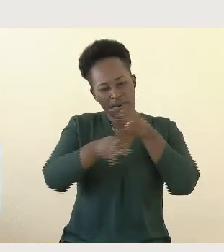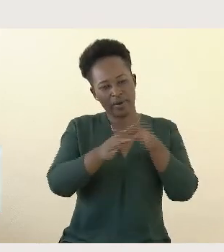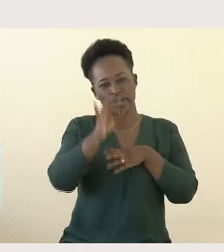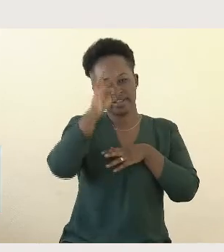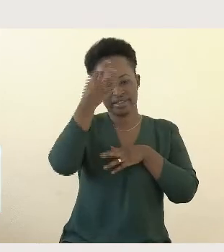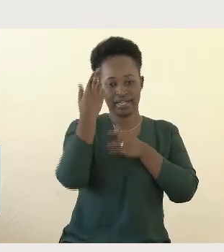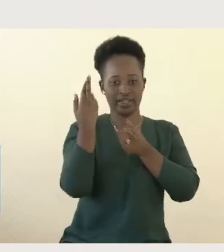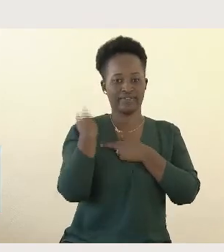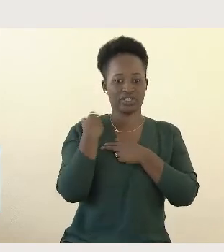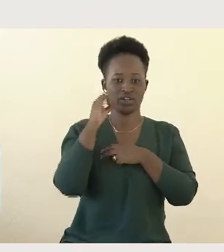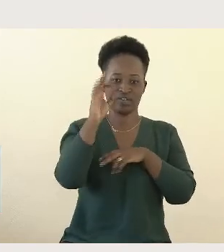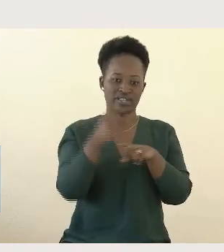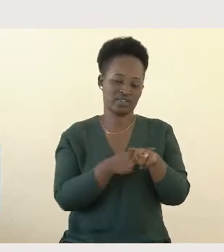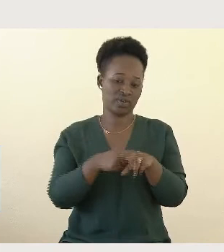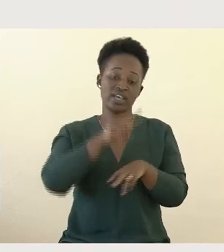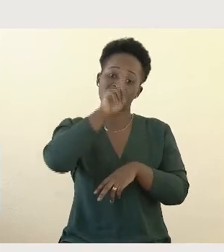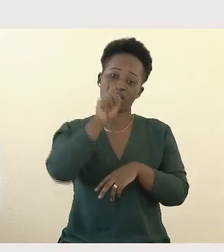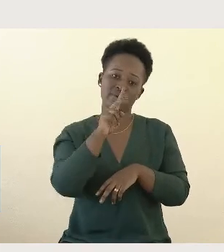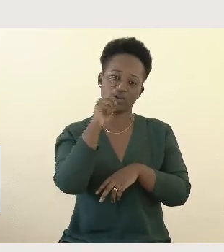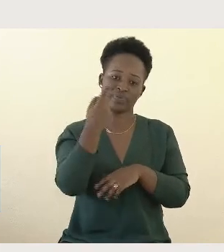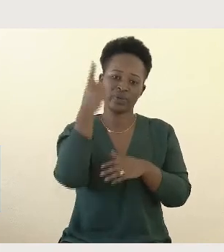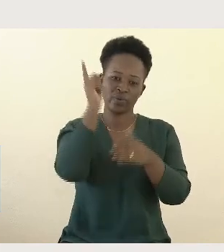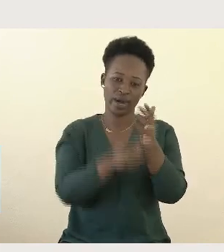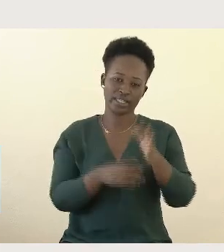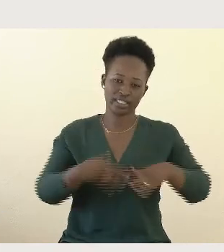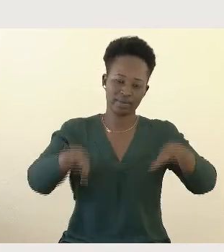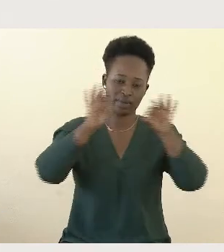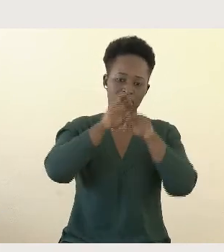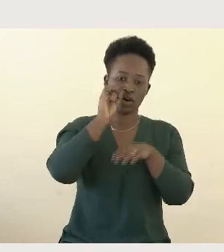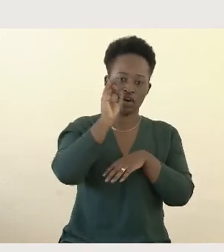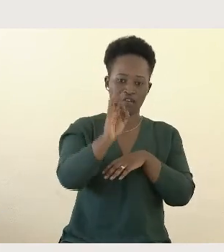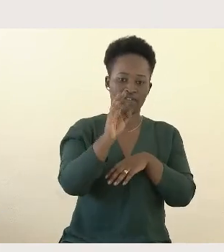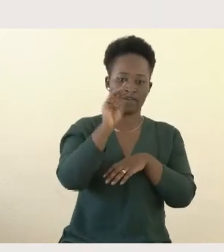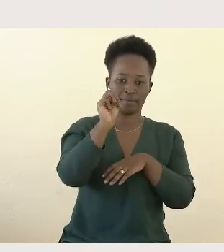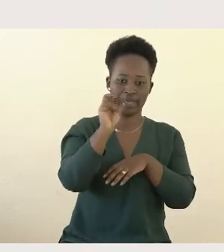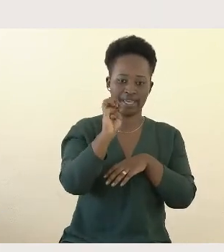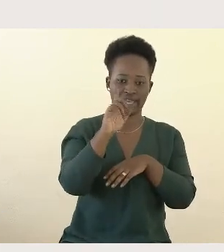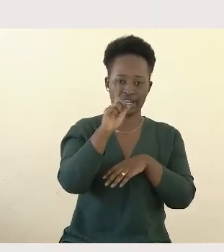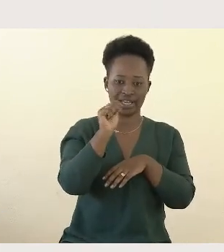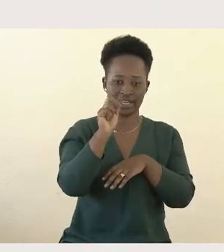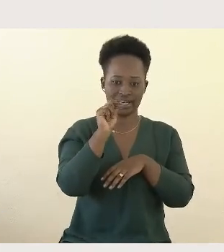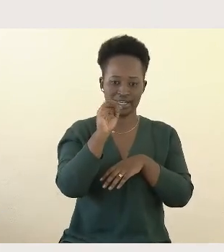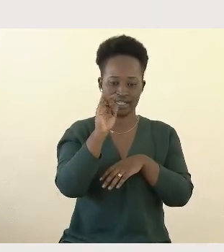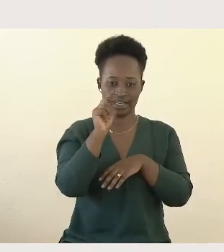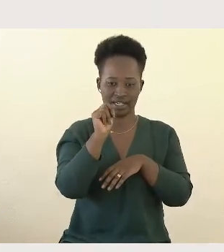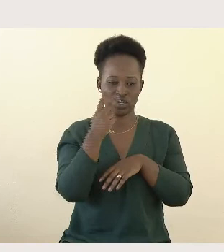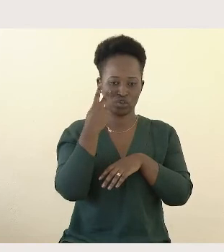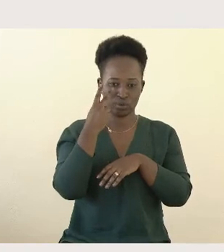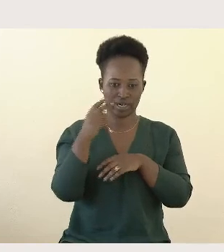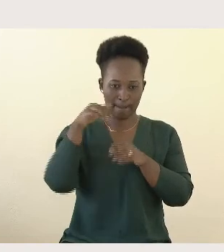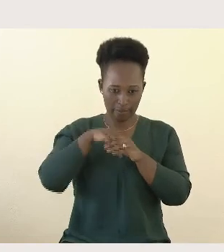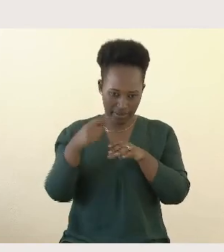the skin. Number 2, what is the importance of melanin that is found in the skin? What are